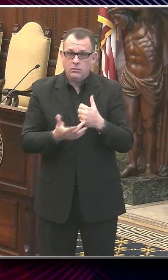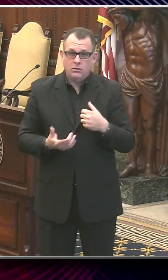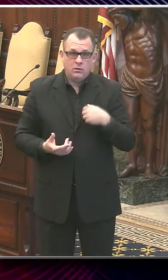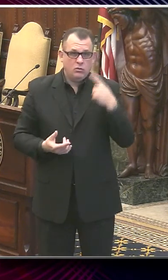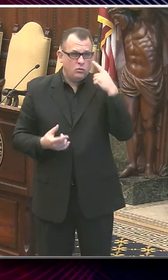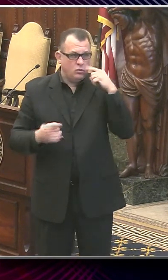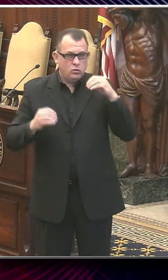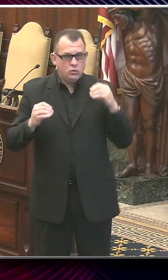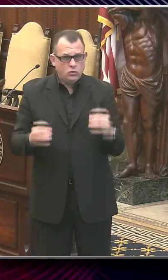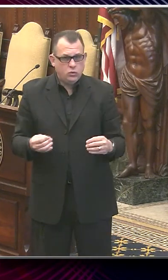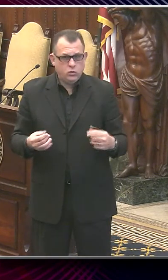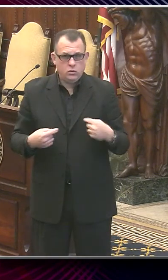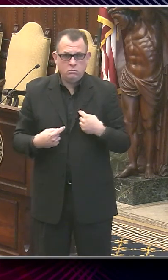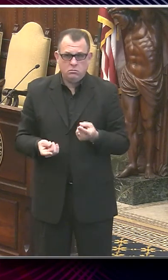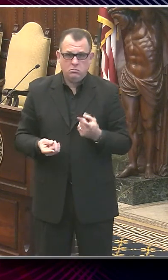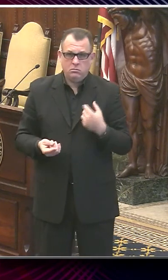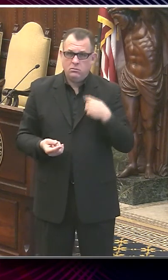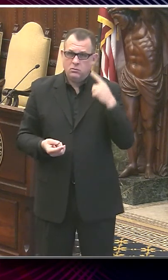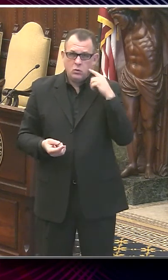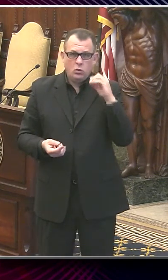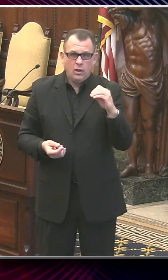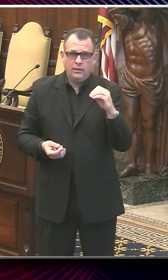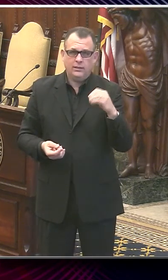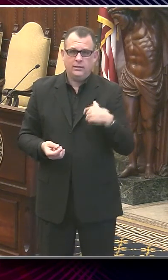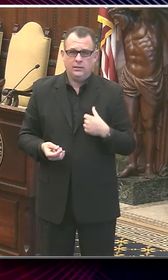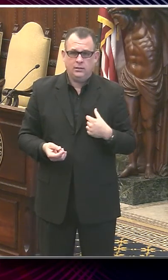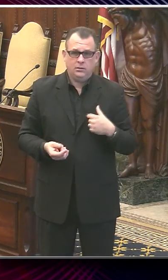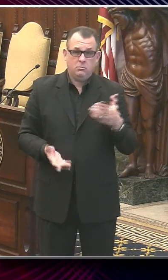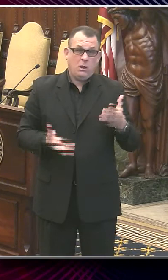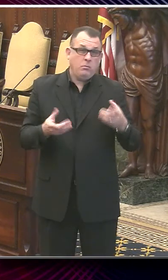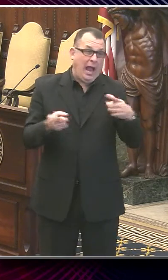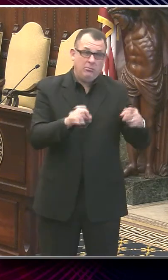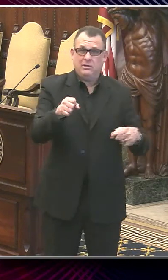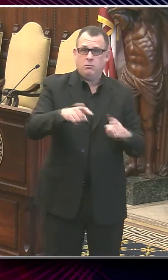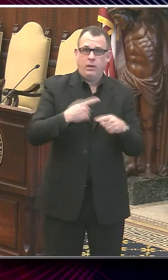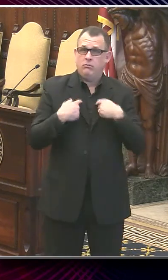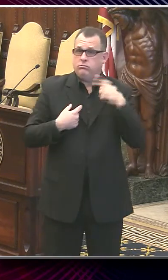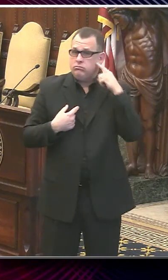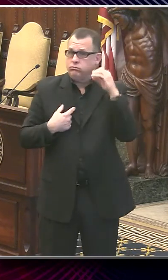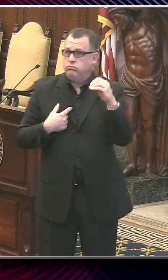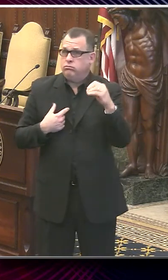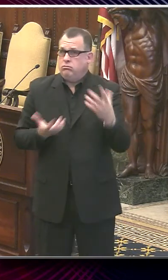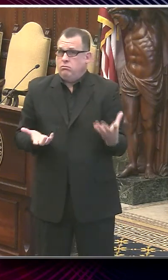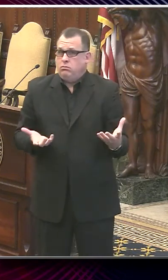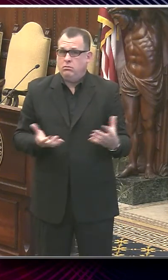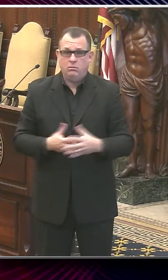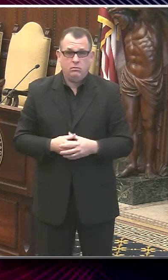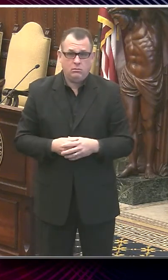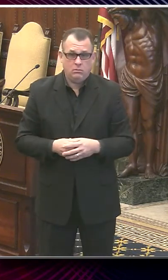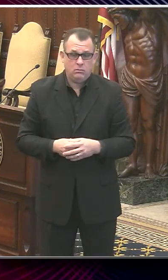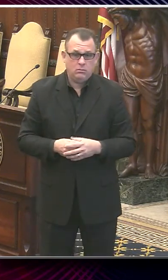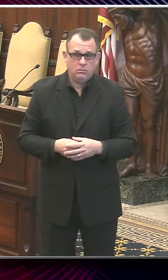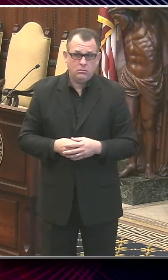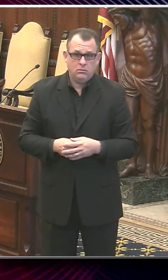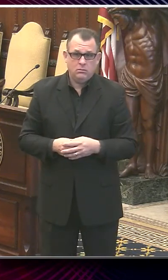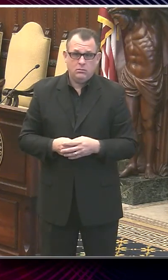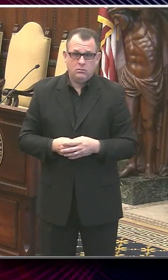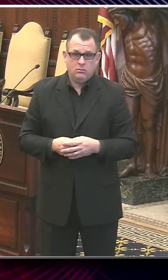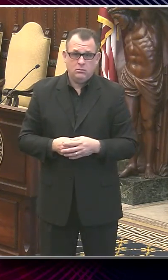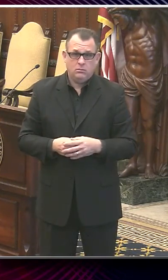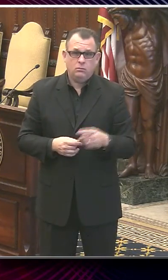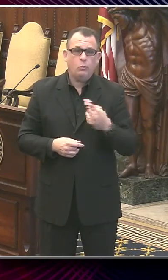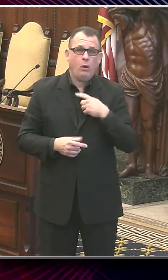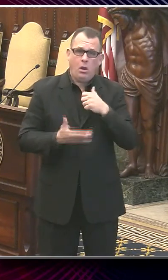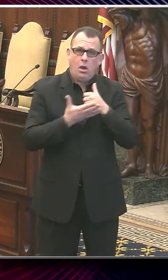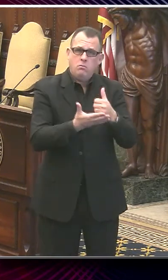problem. There may have occurred in some instances, and we will we'll assist if we do get some of those,